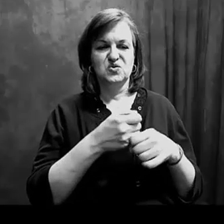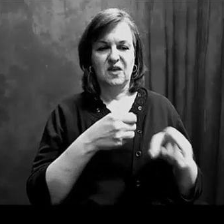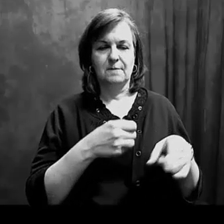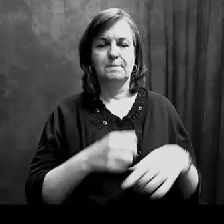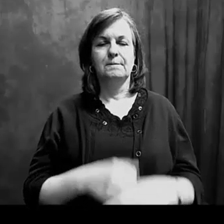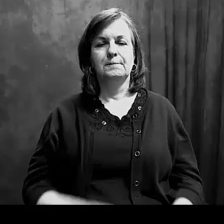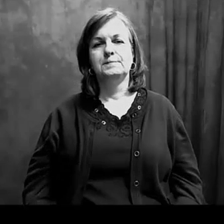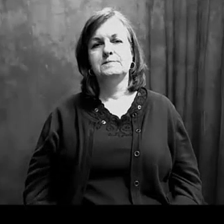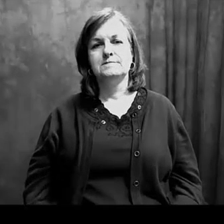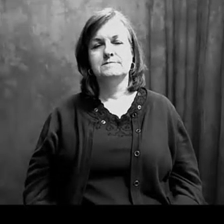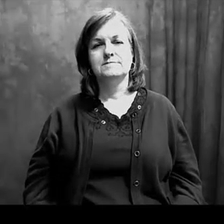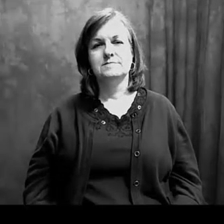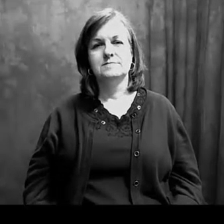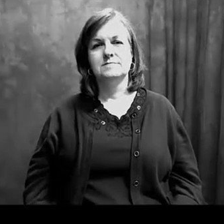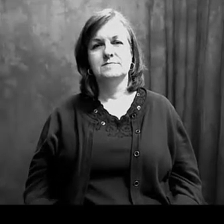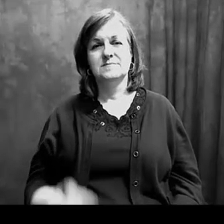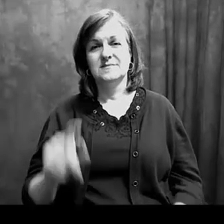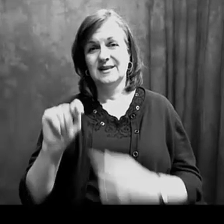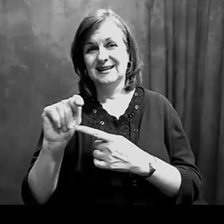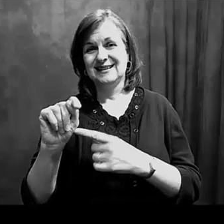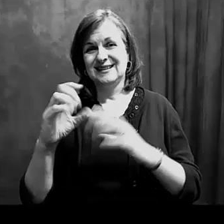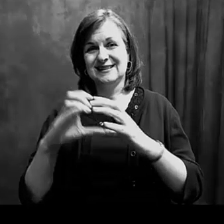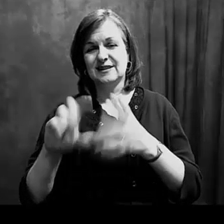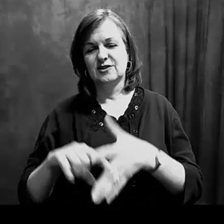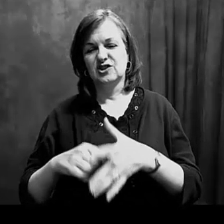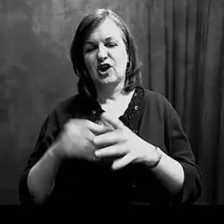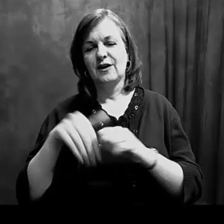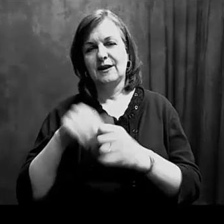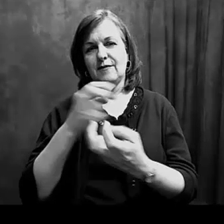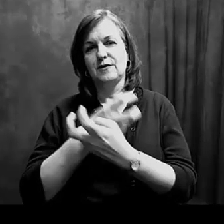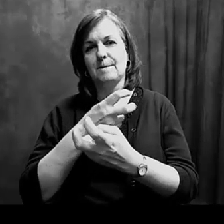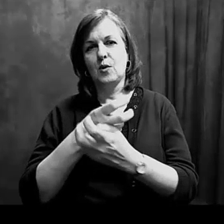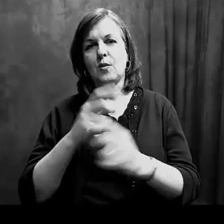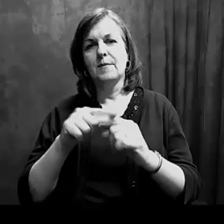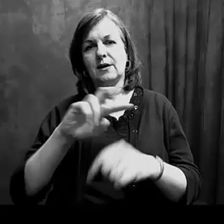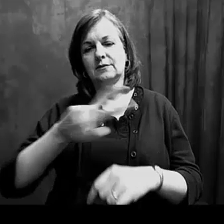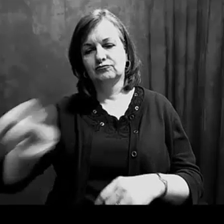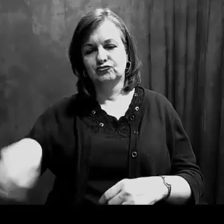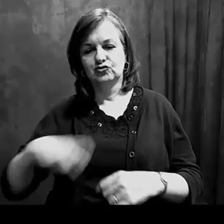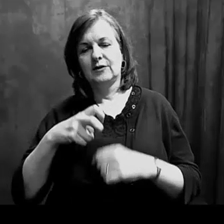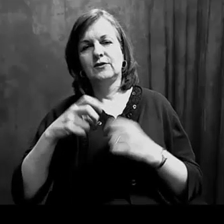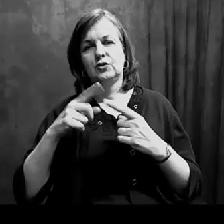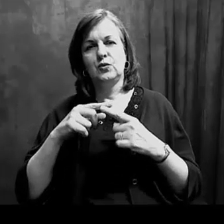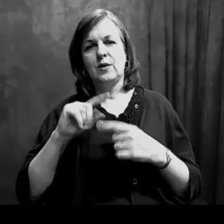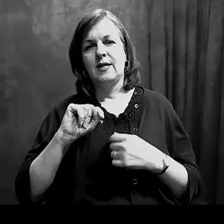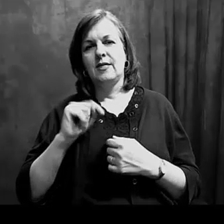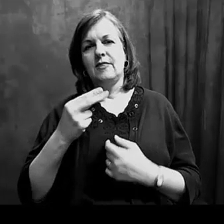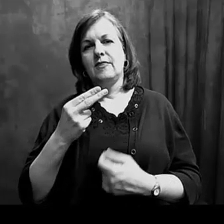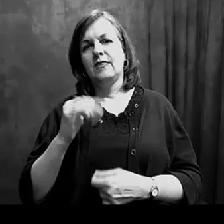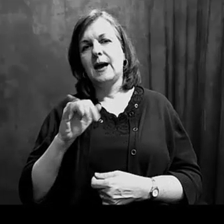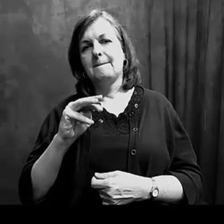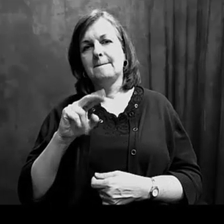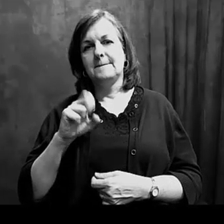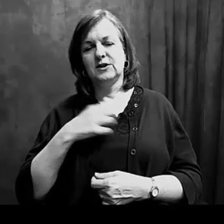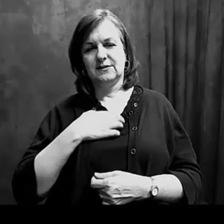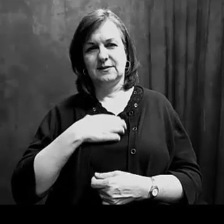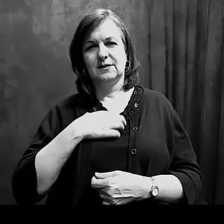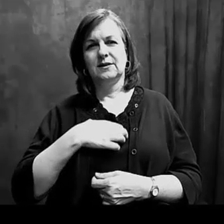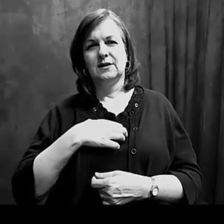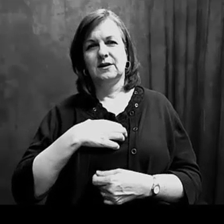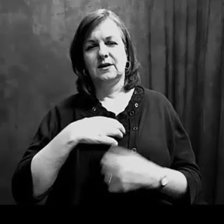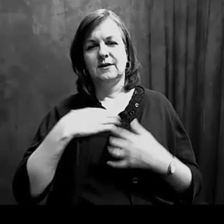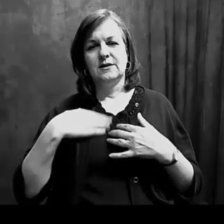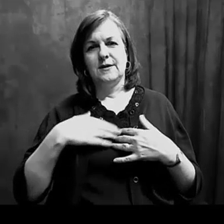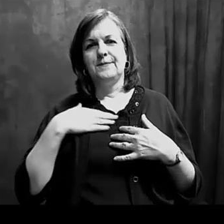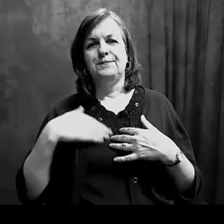Antibodies produced. T cells start in the bone marrow, go to the thymus, and then are